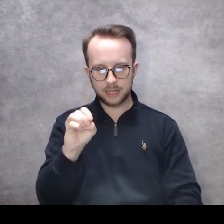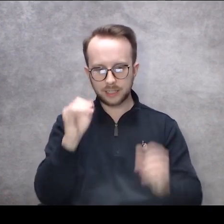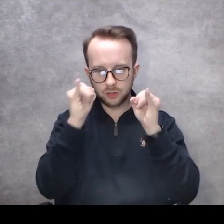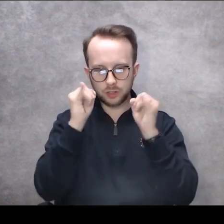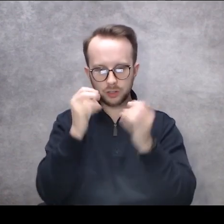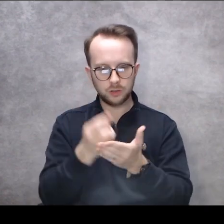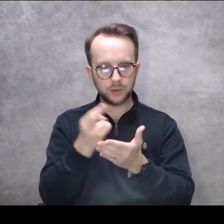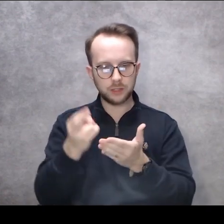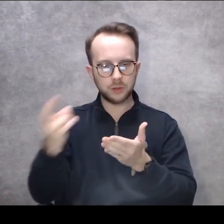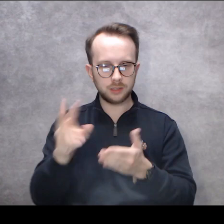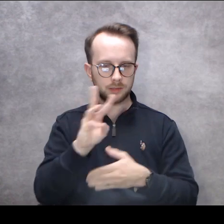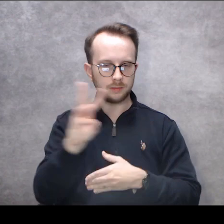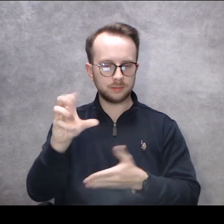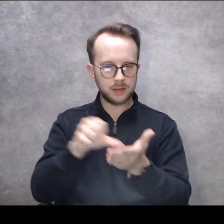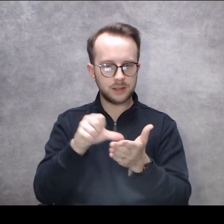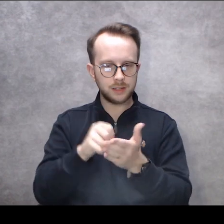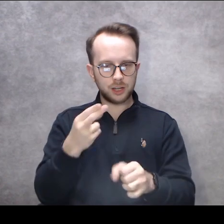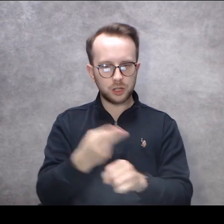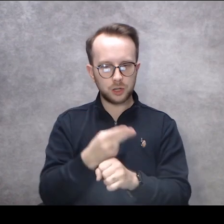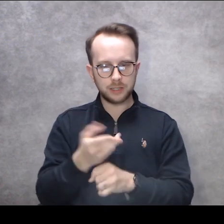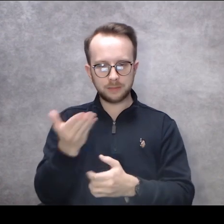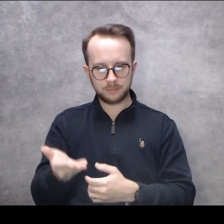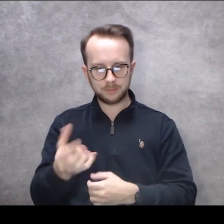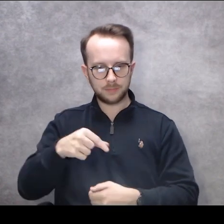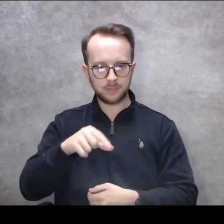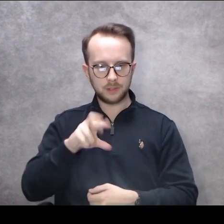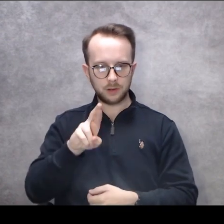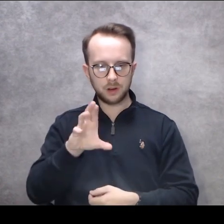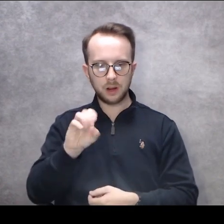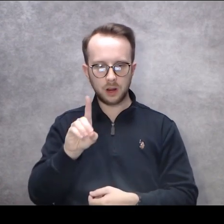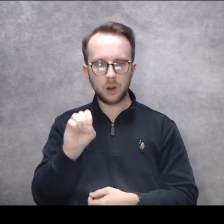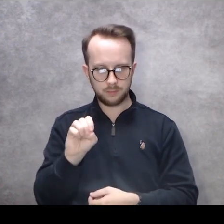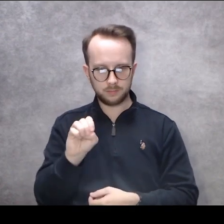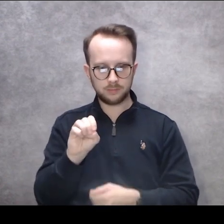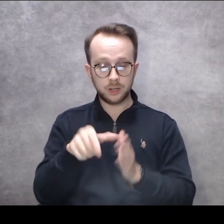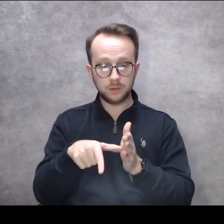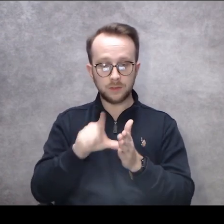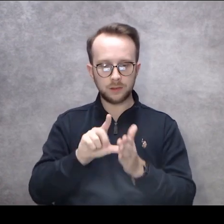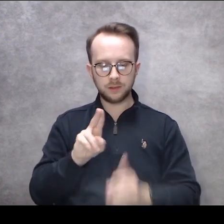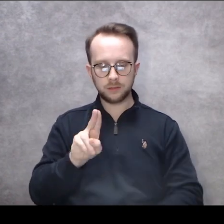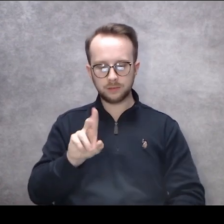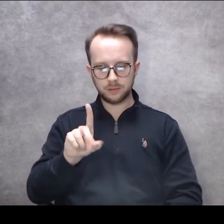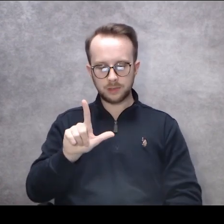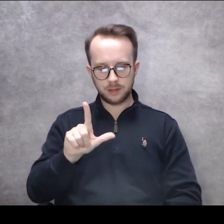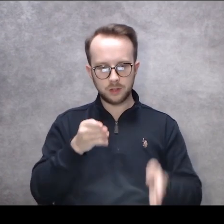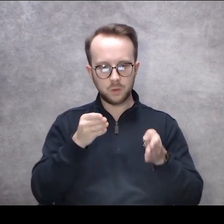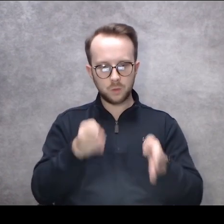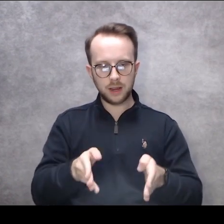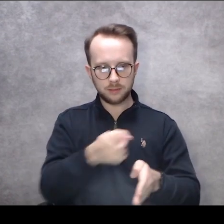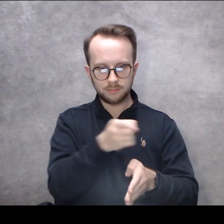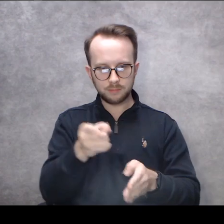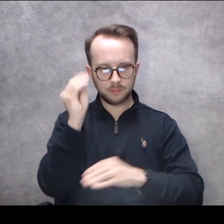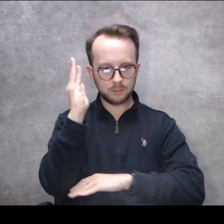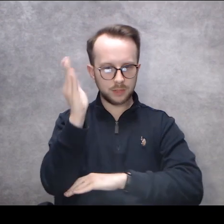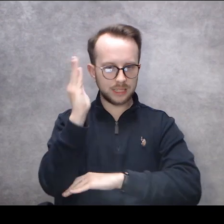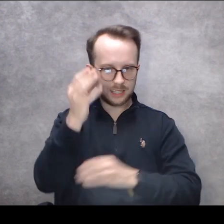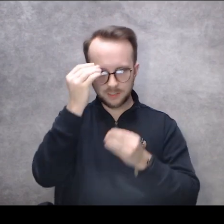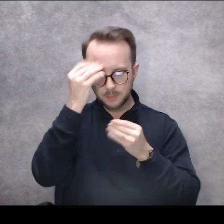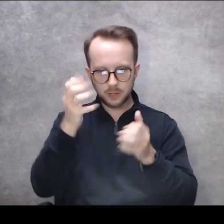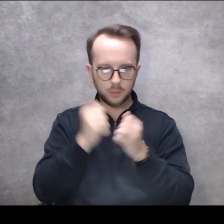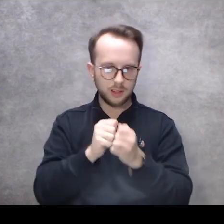webpage by using the QR code. To review, UDL is a way to present information in multiple